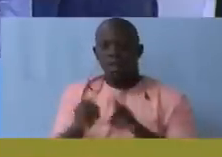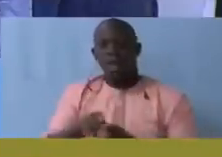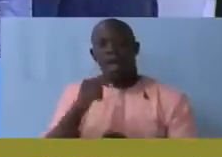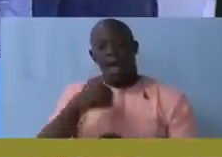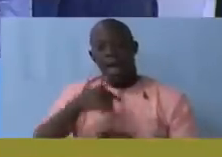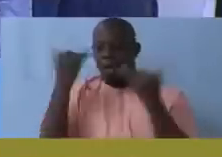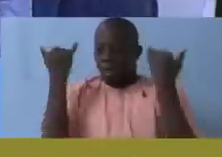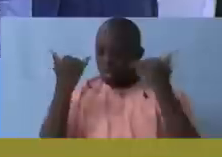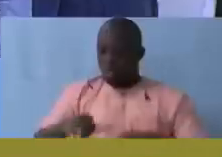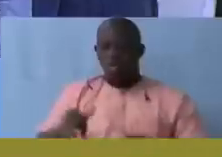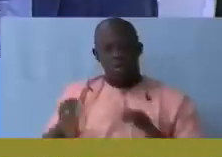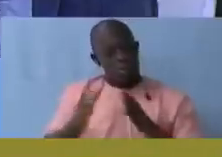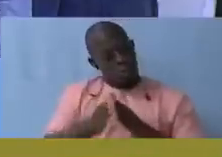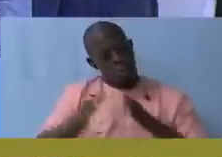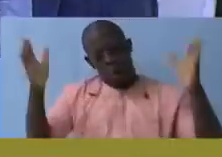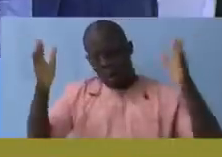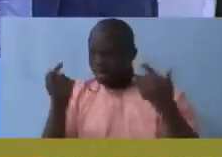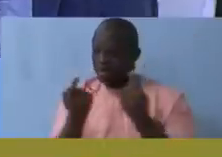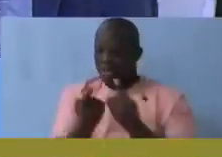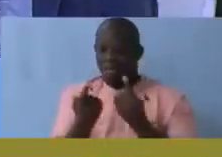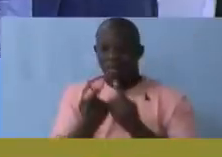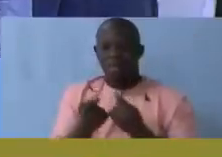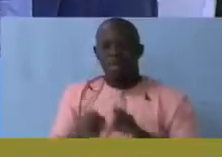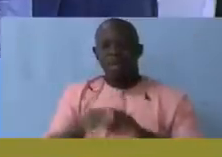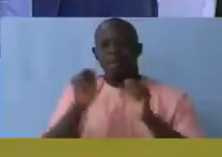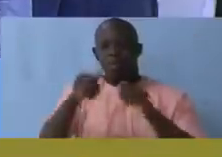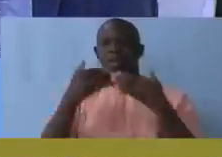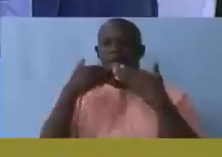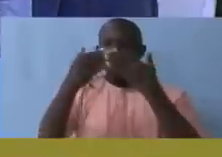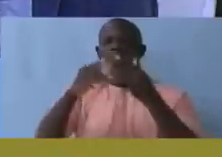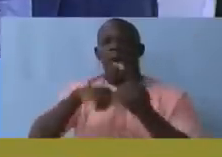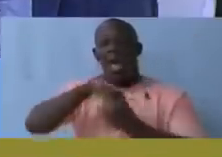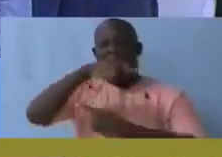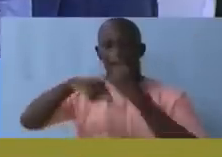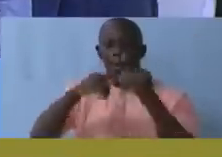tell you, just about 3 weeks back,